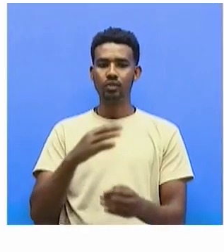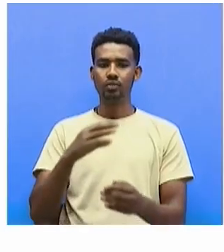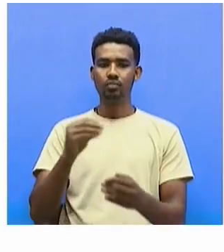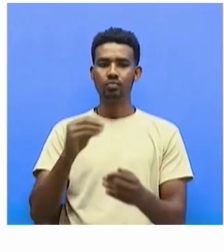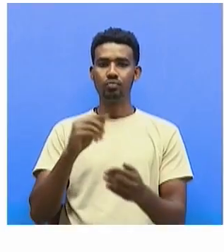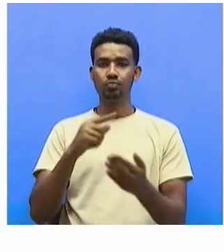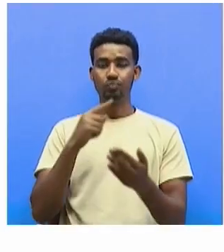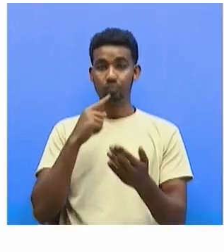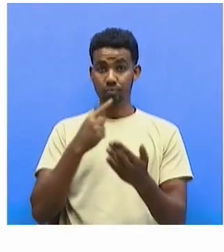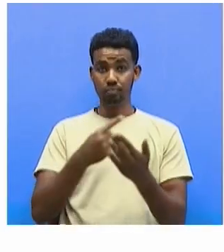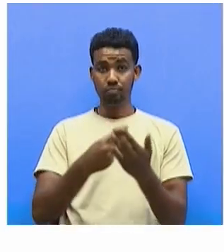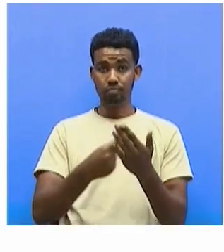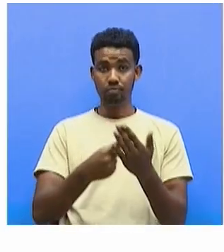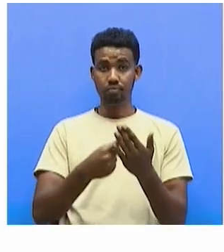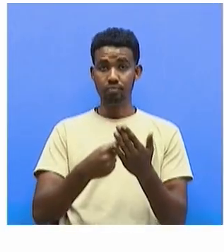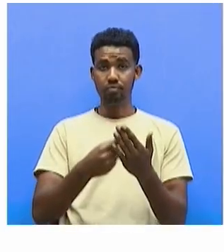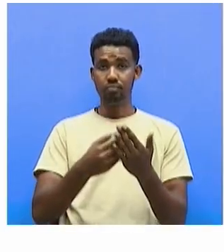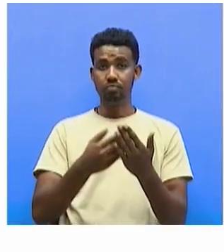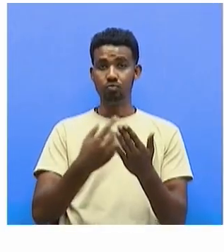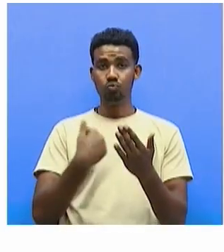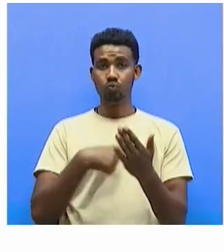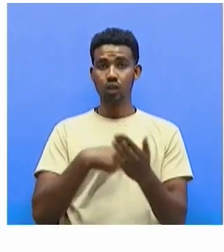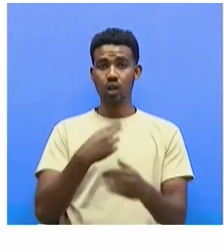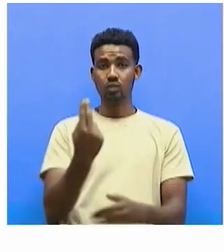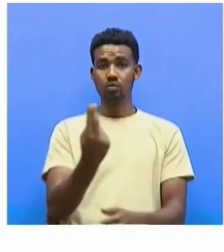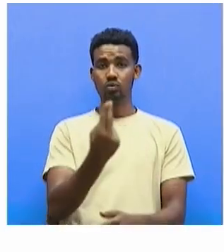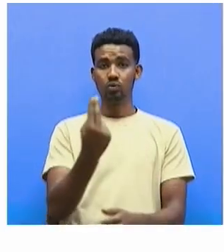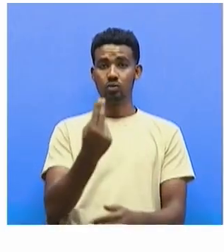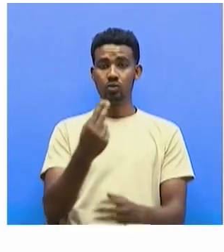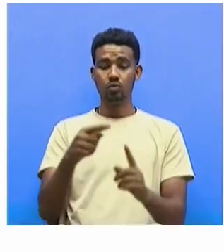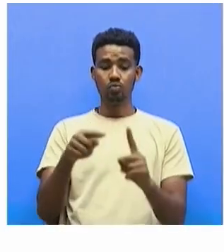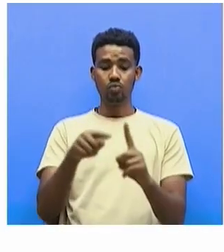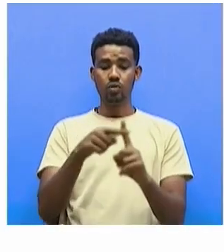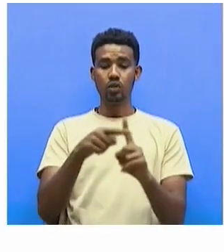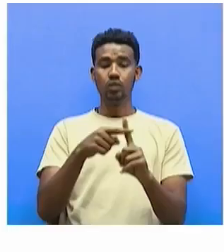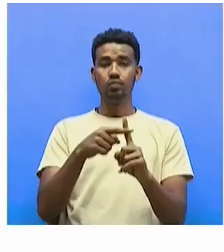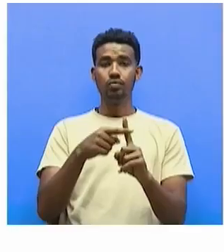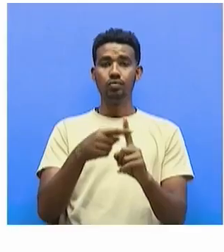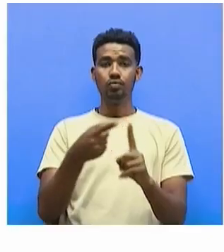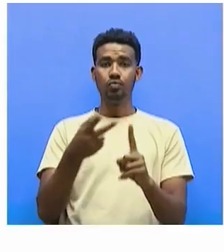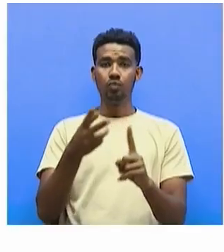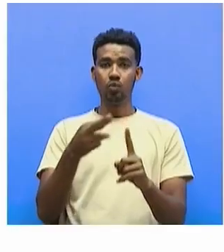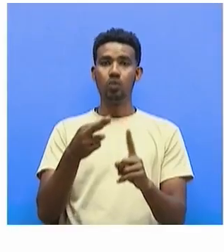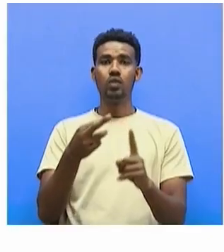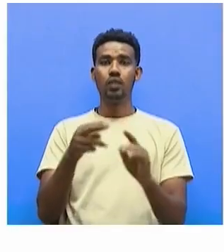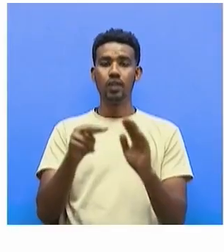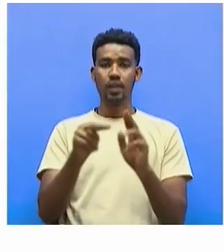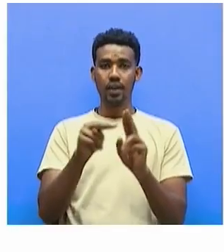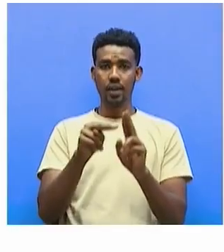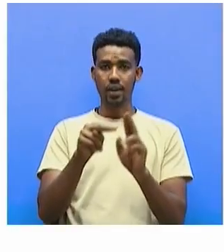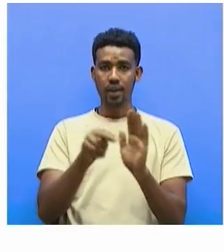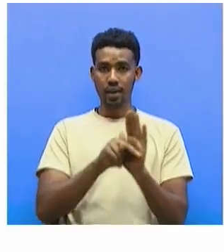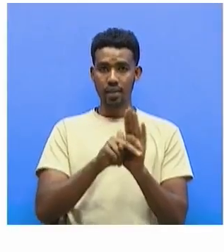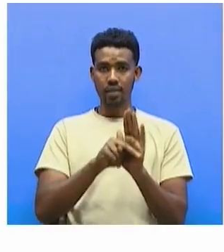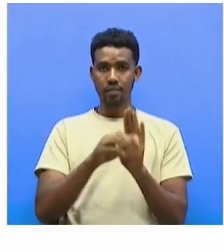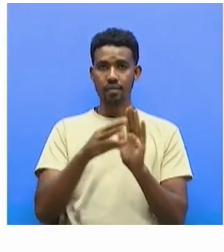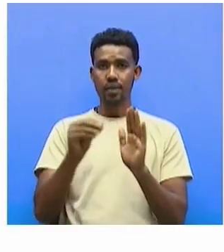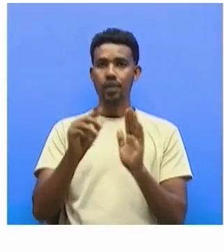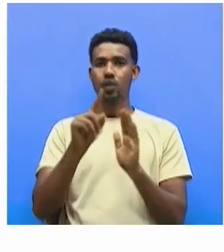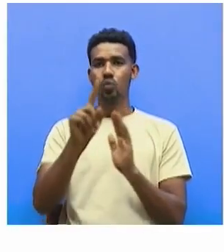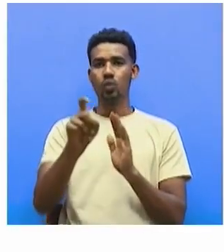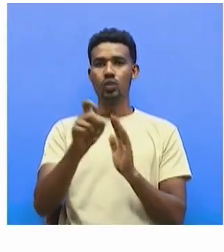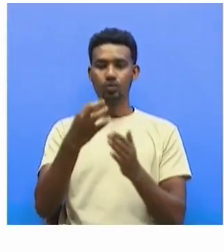So we are going to use them, which is positive form, negative form, and also question